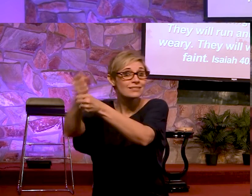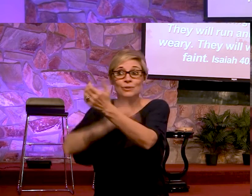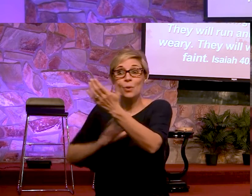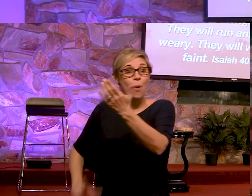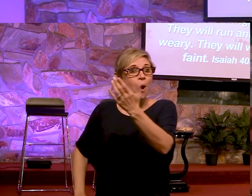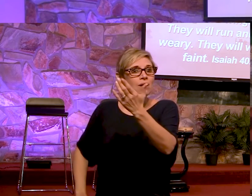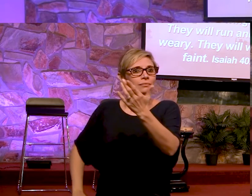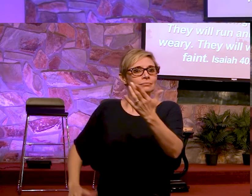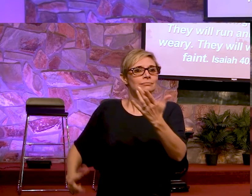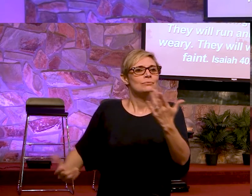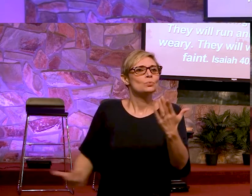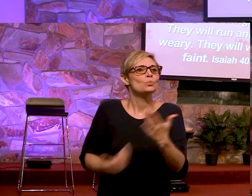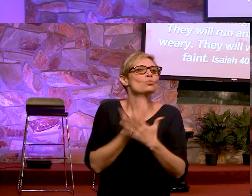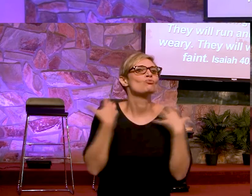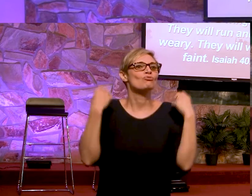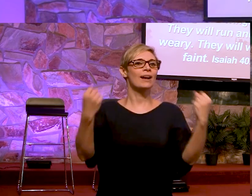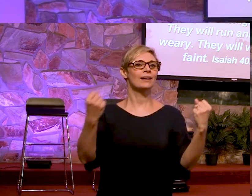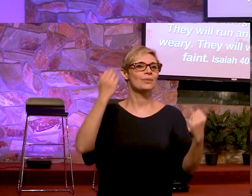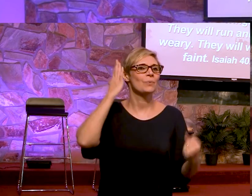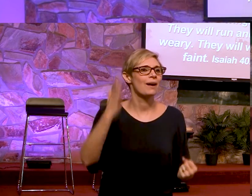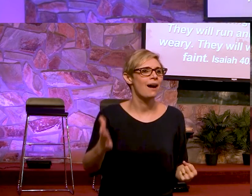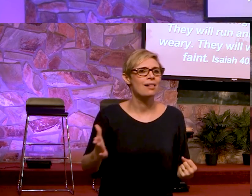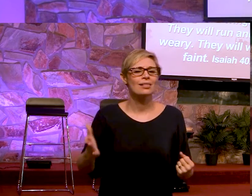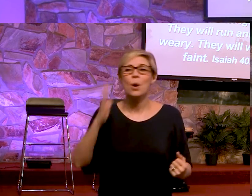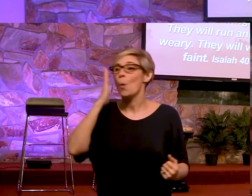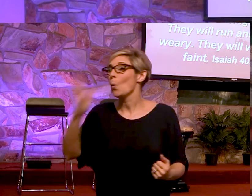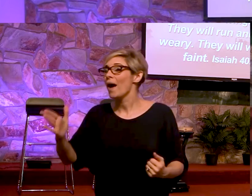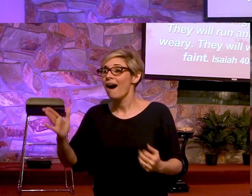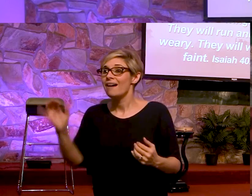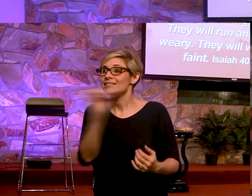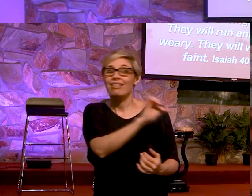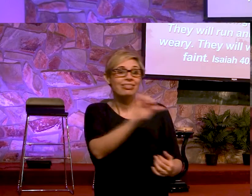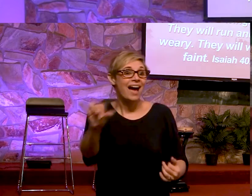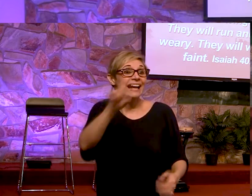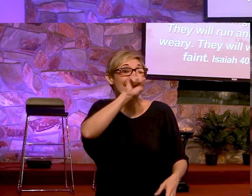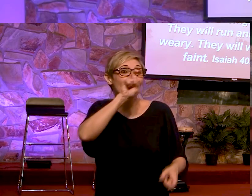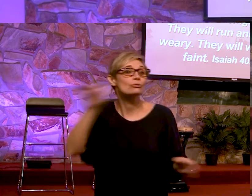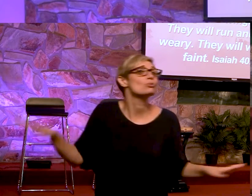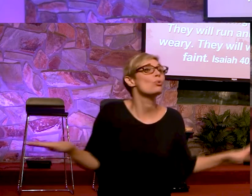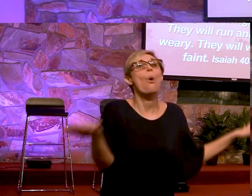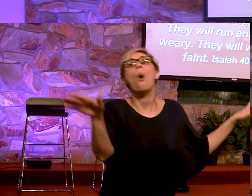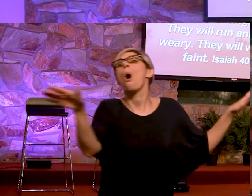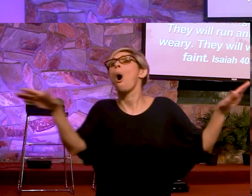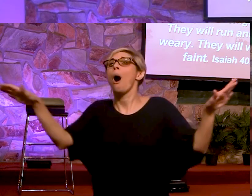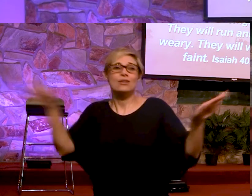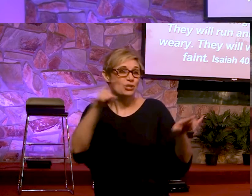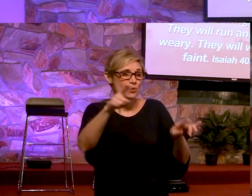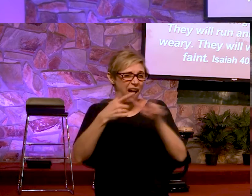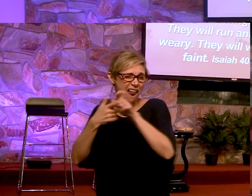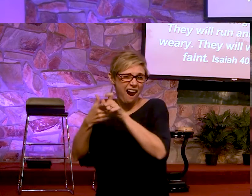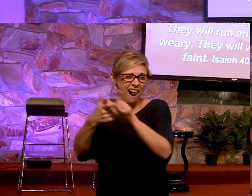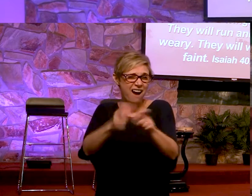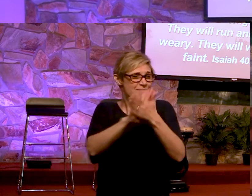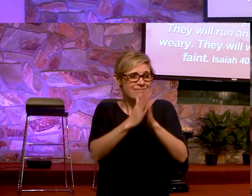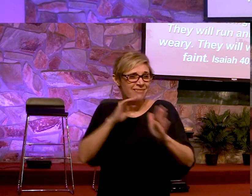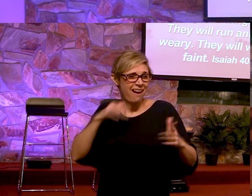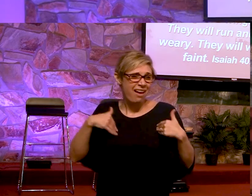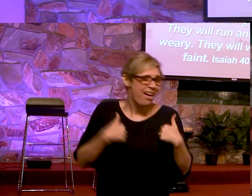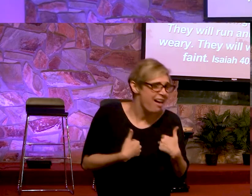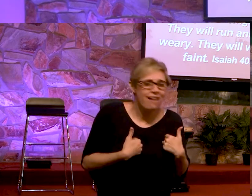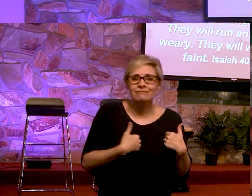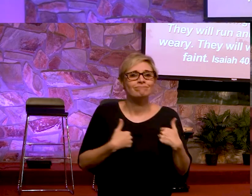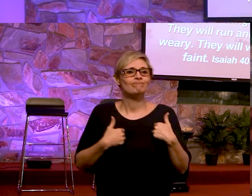new strength. They will soar high on wings like eagles. They will run and not grow weary. They will walk and